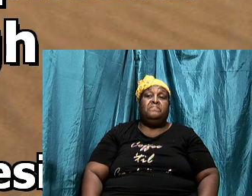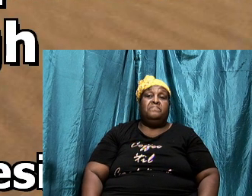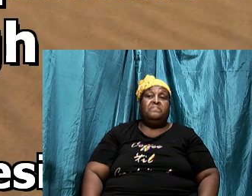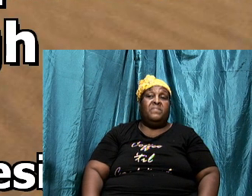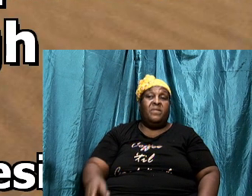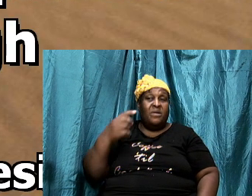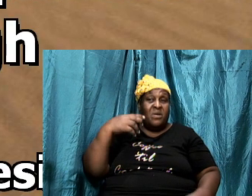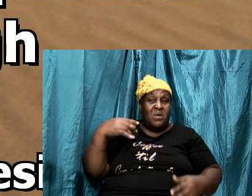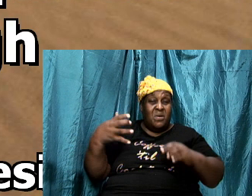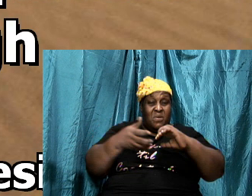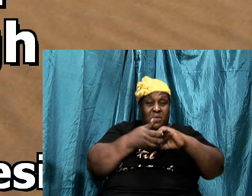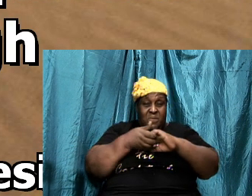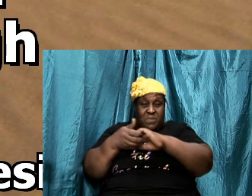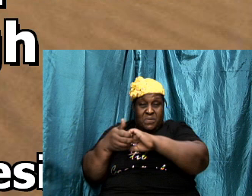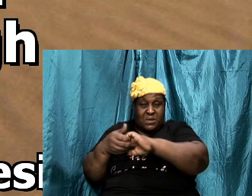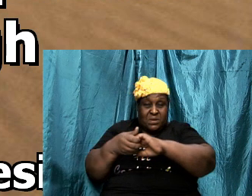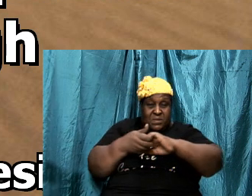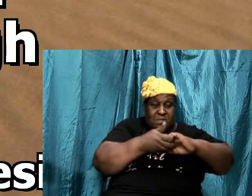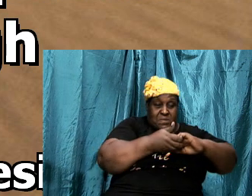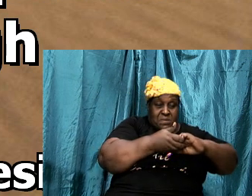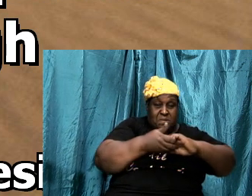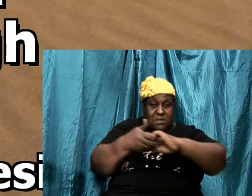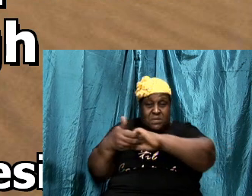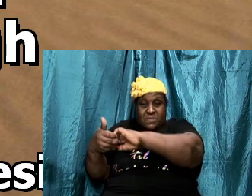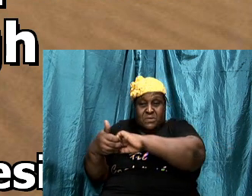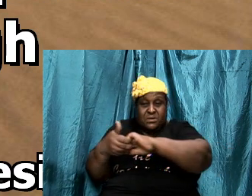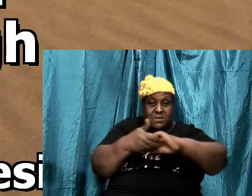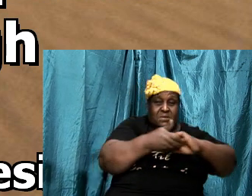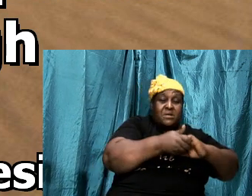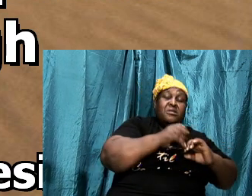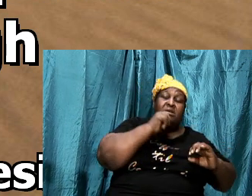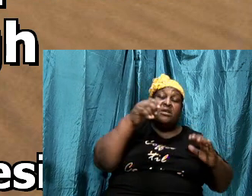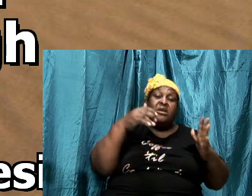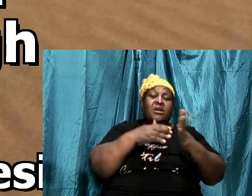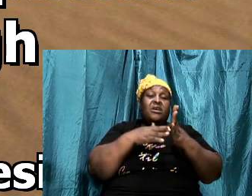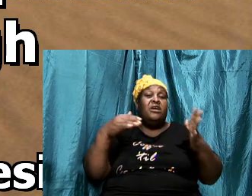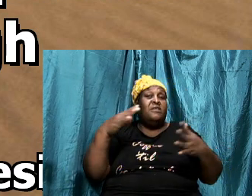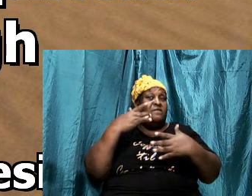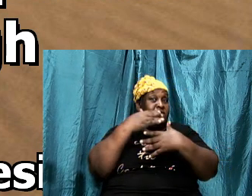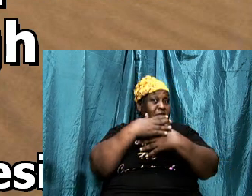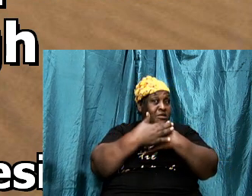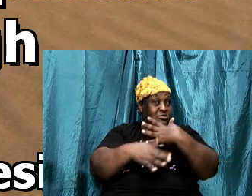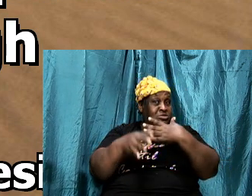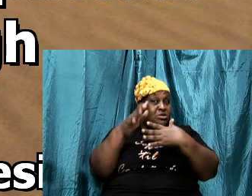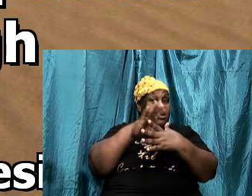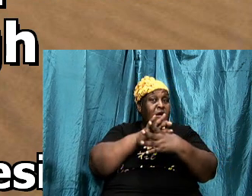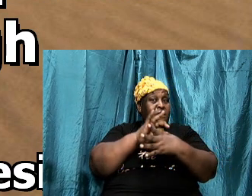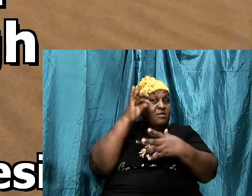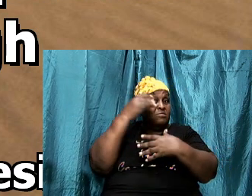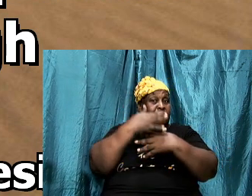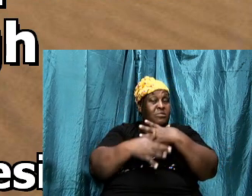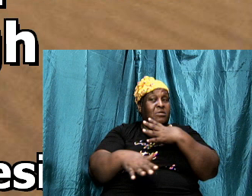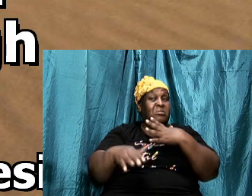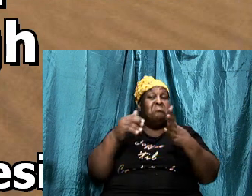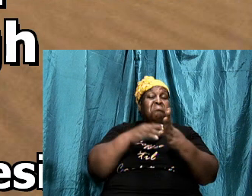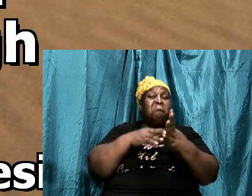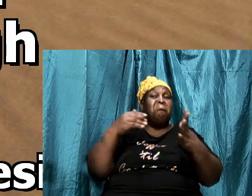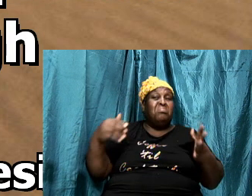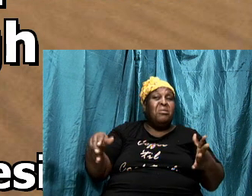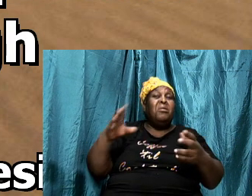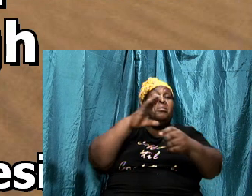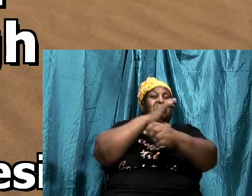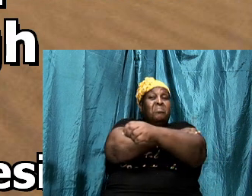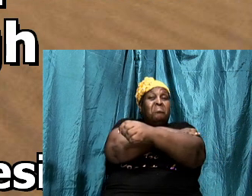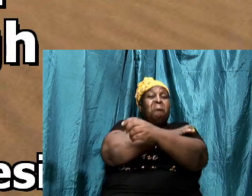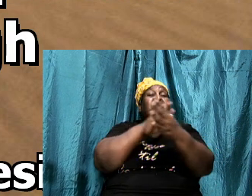For we wrestle not against flesh and blood, but against principalities, against powers, against the